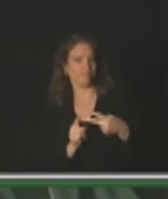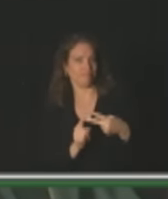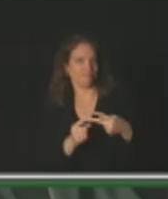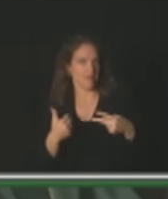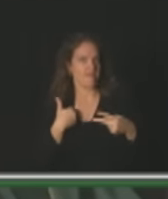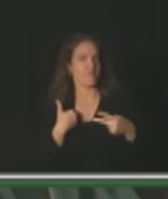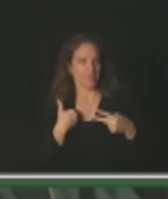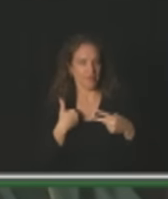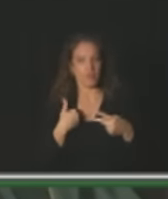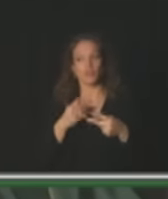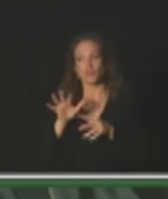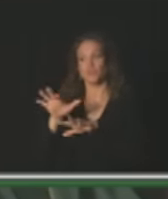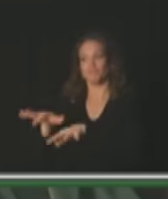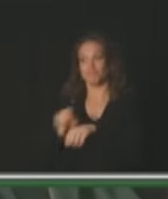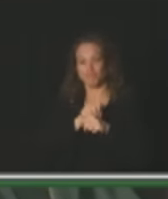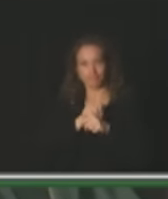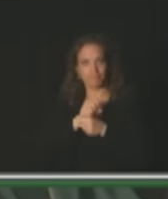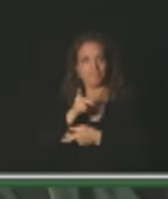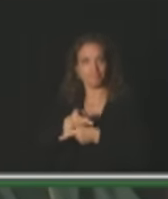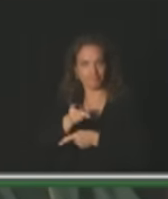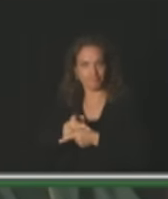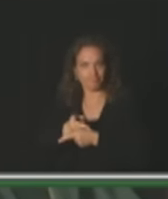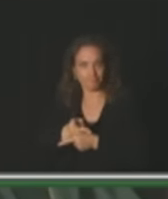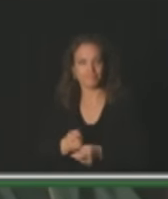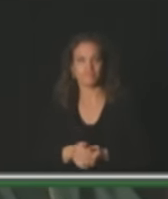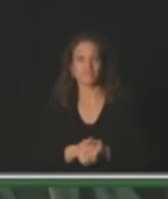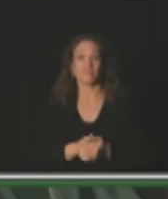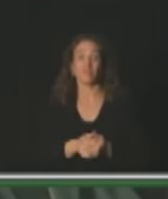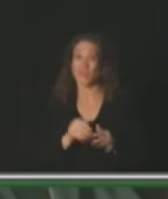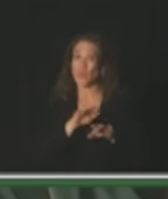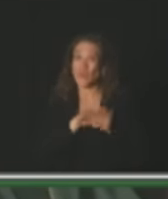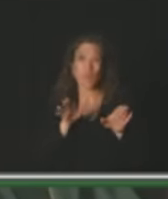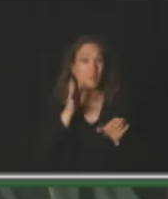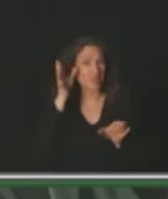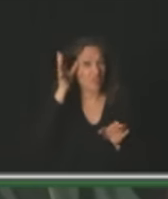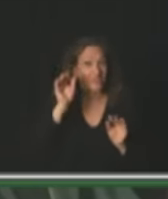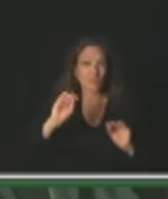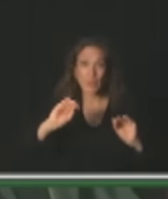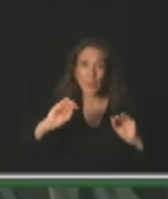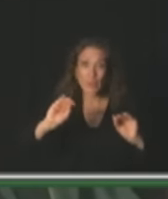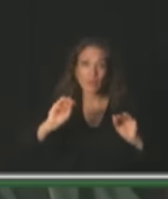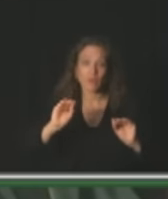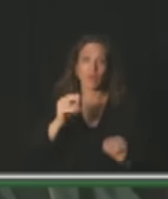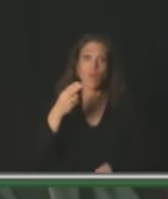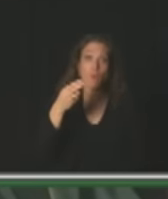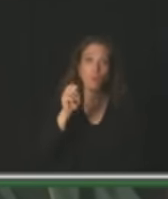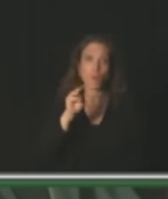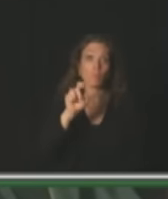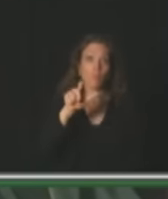that she was having to take care of, no parents, homeless.